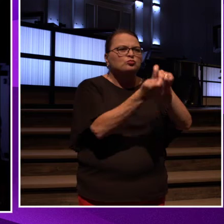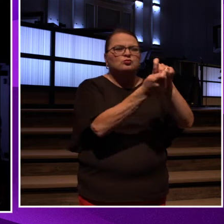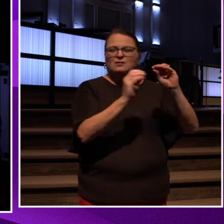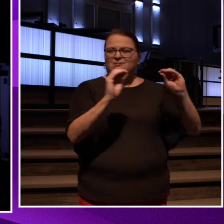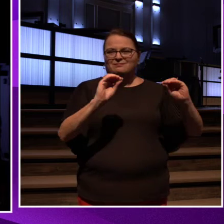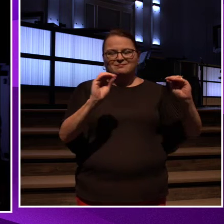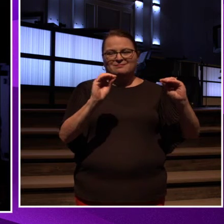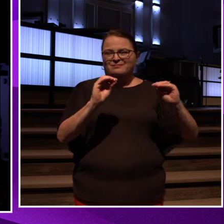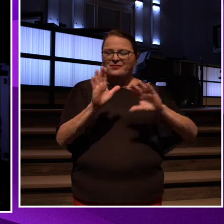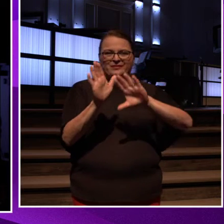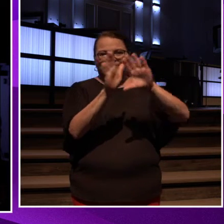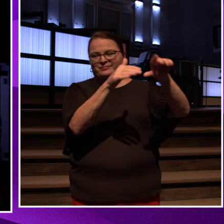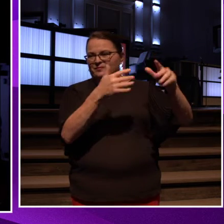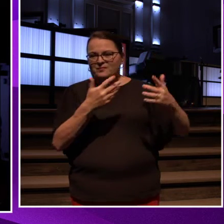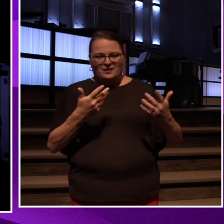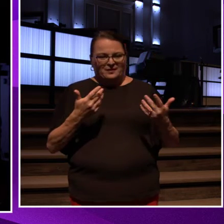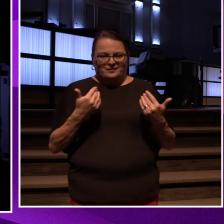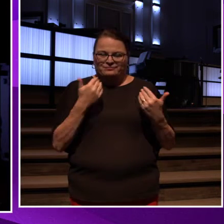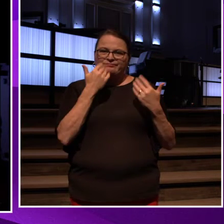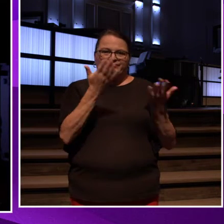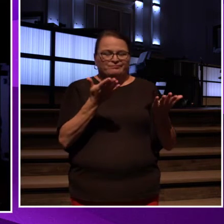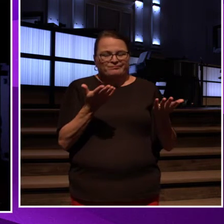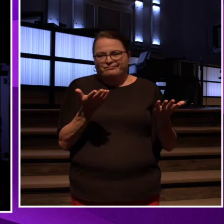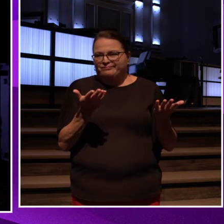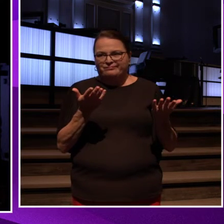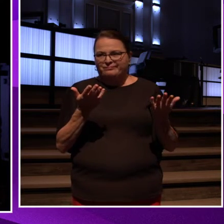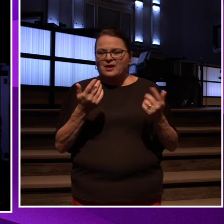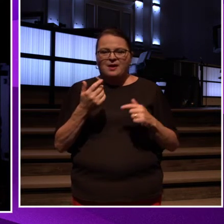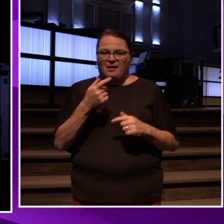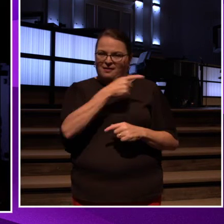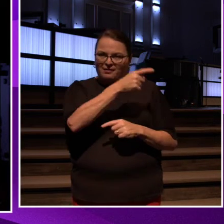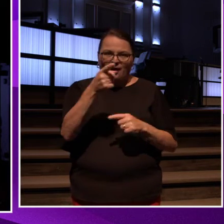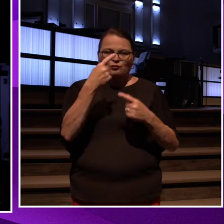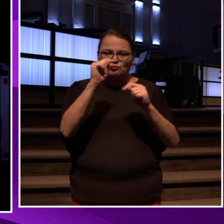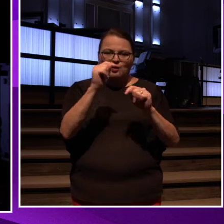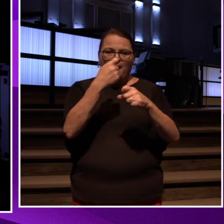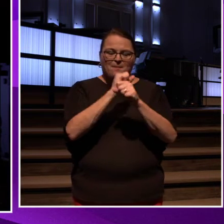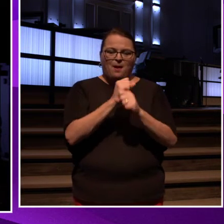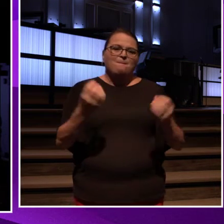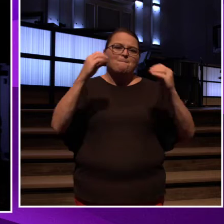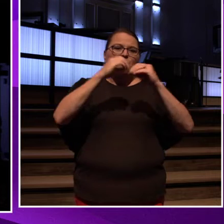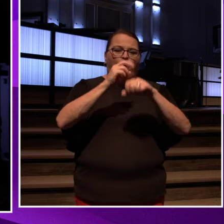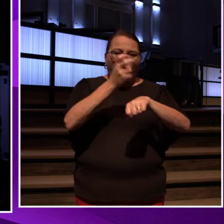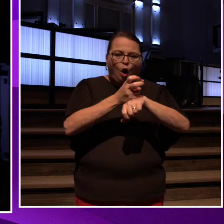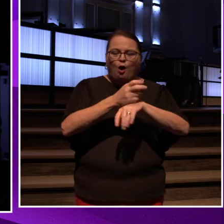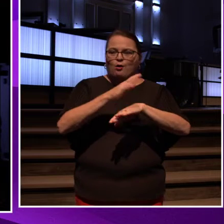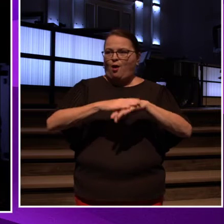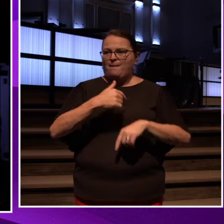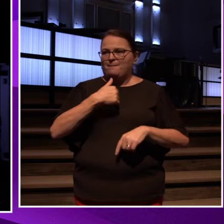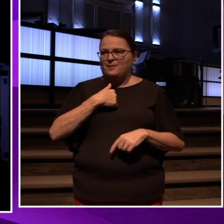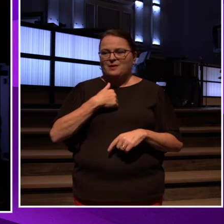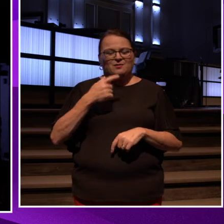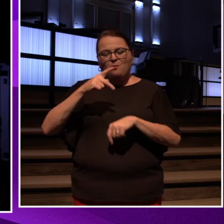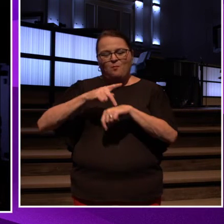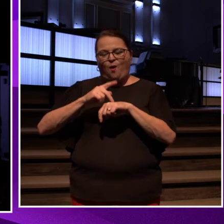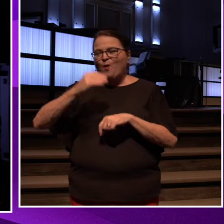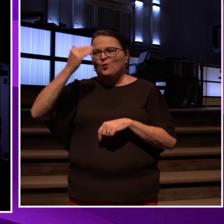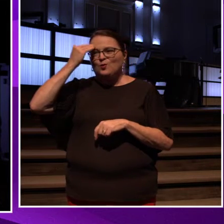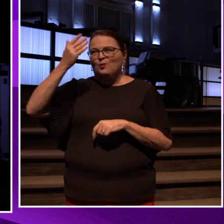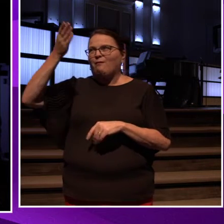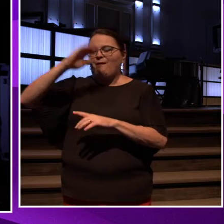even complain. He said, big woo. They're trying to make it more difficult on me. Paul knew no one could touch him